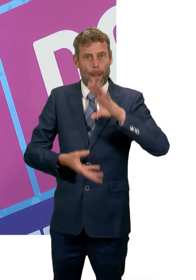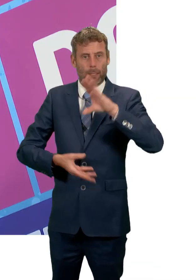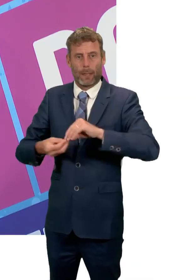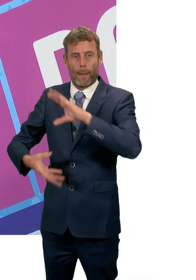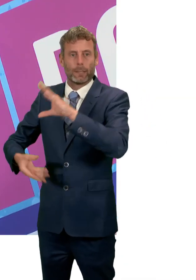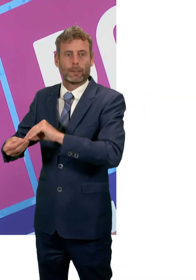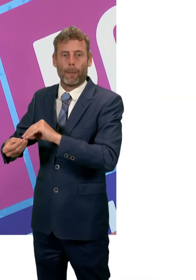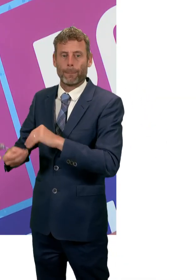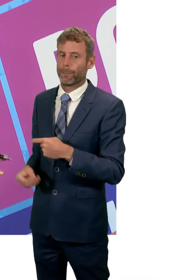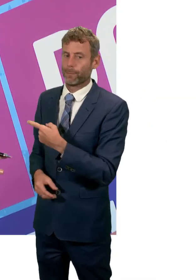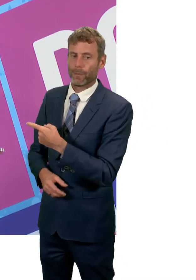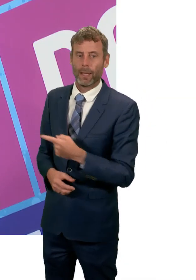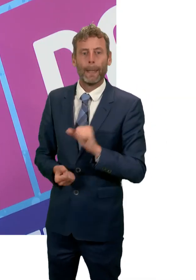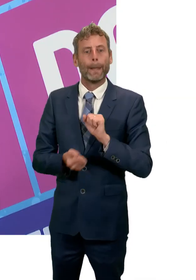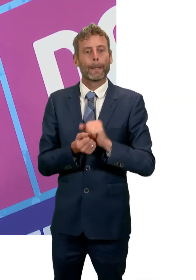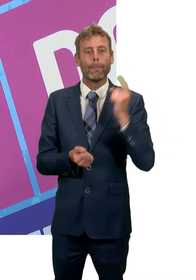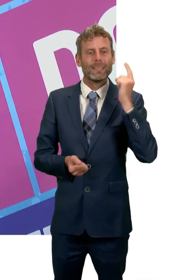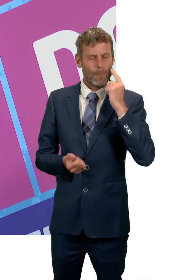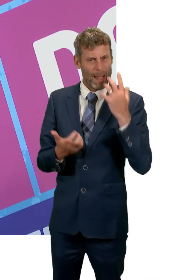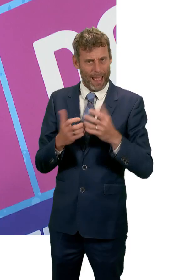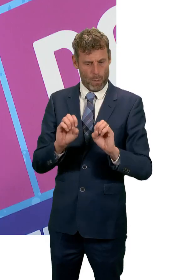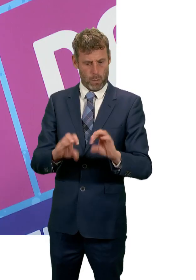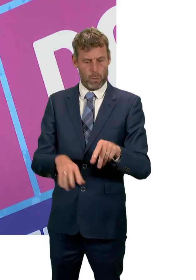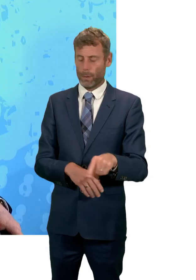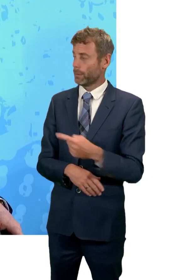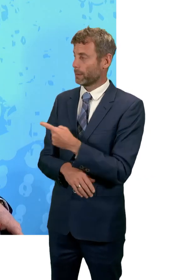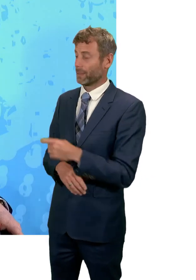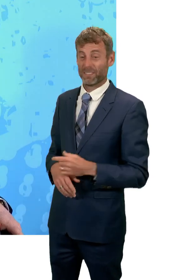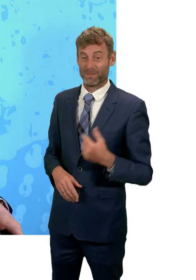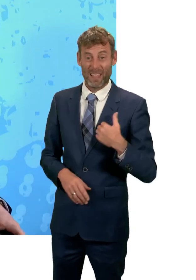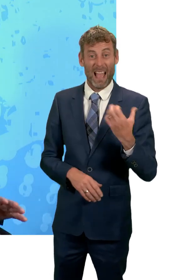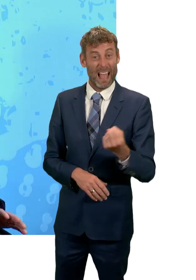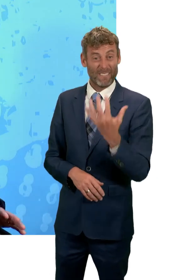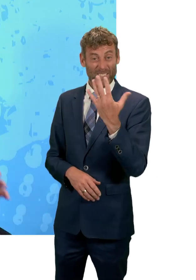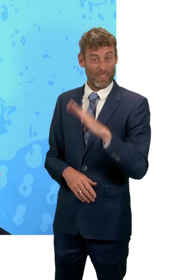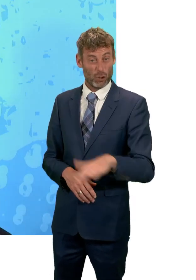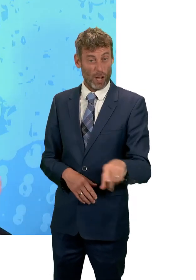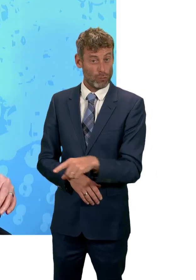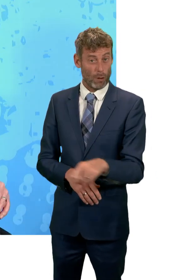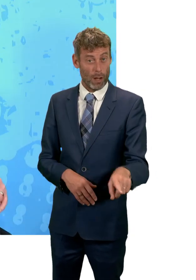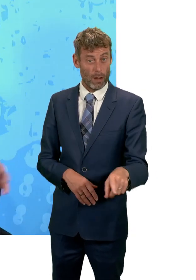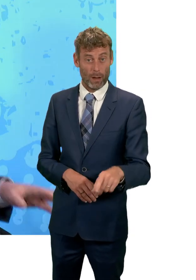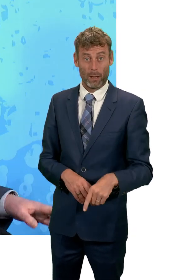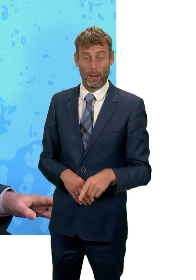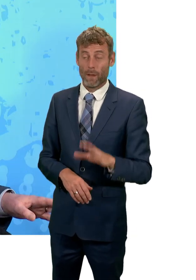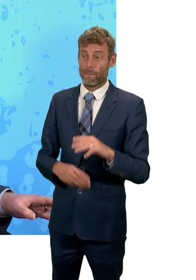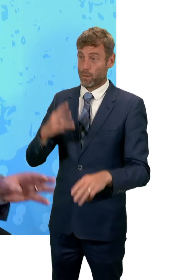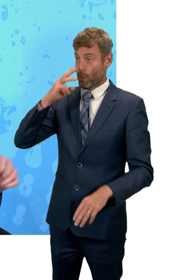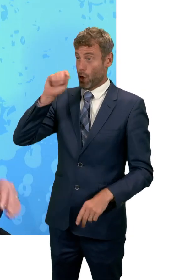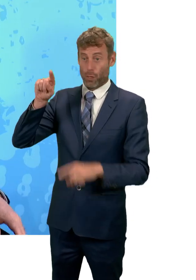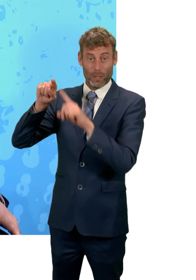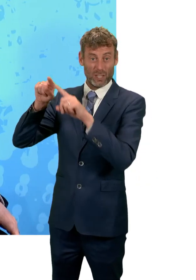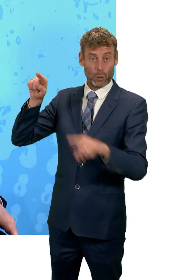okay, what is it to keep it simple? And go ahead. I don't know. I've got 5 kids, right, and they're all from 30 to